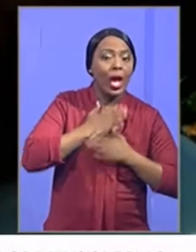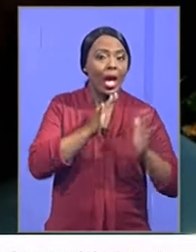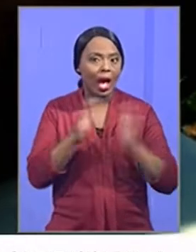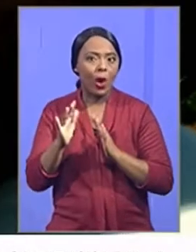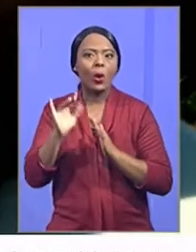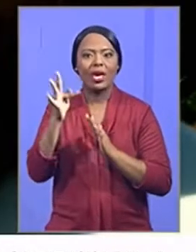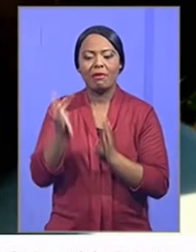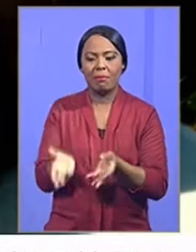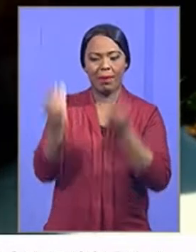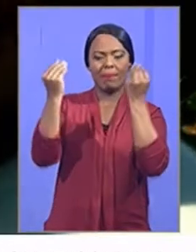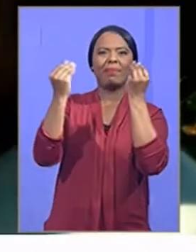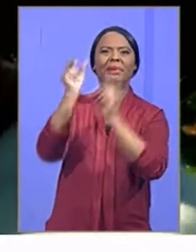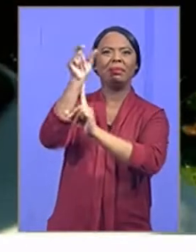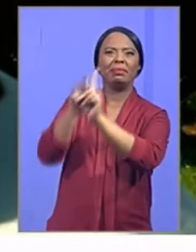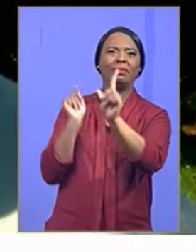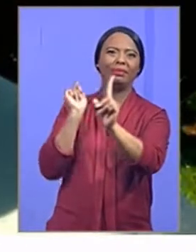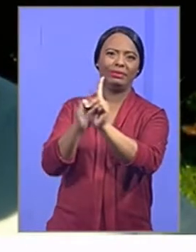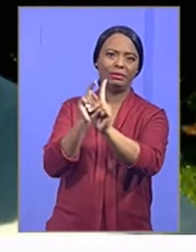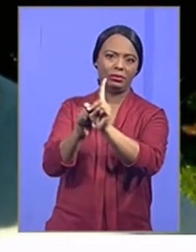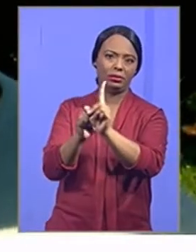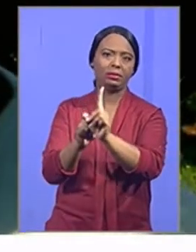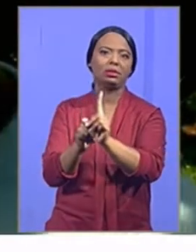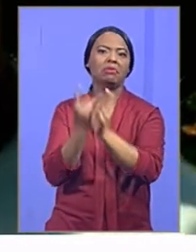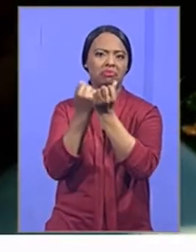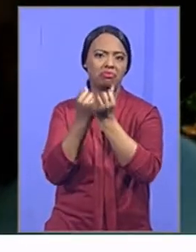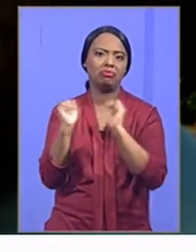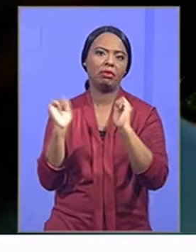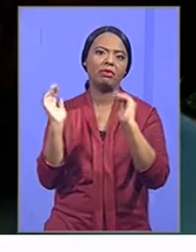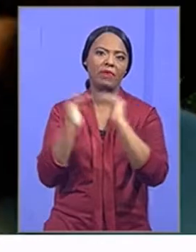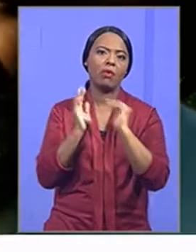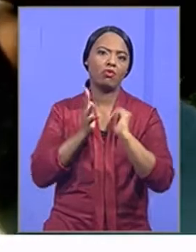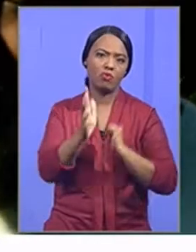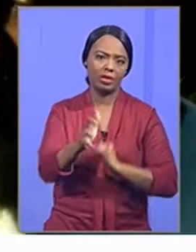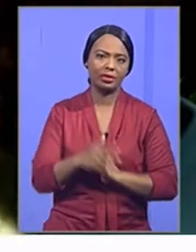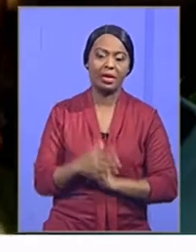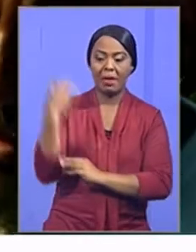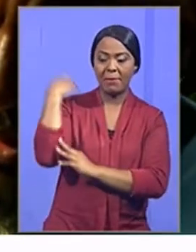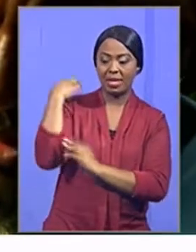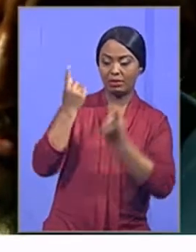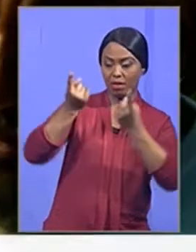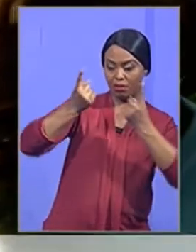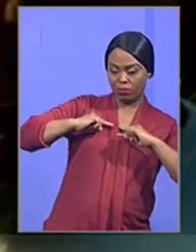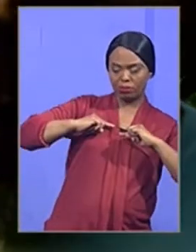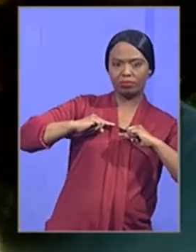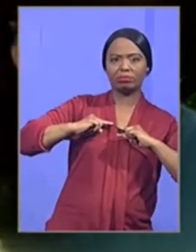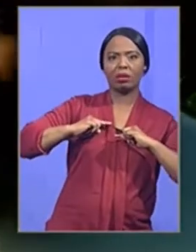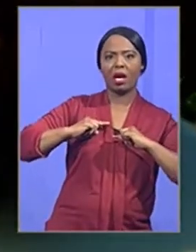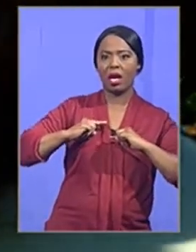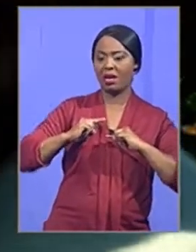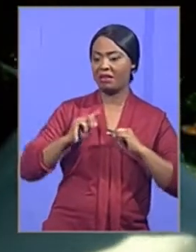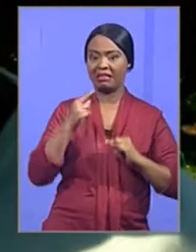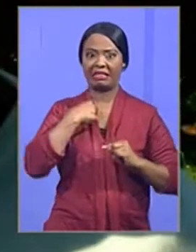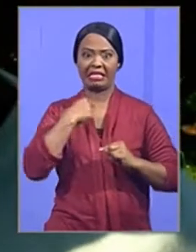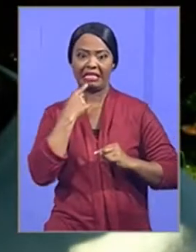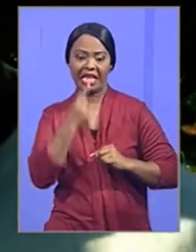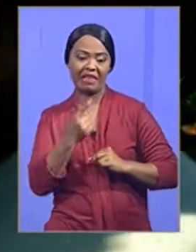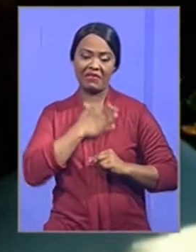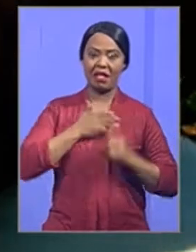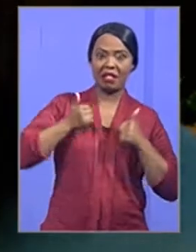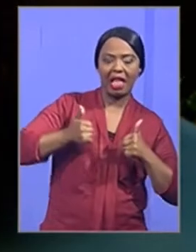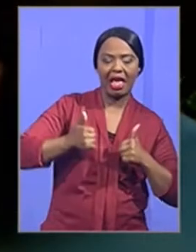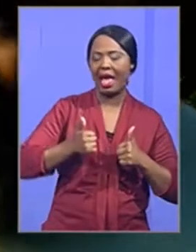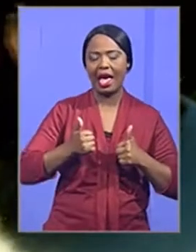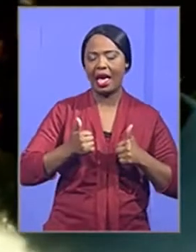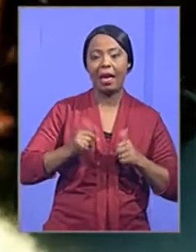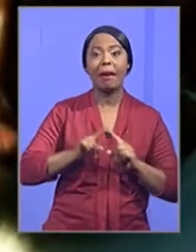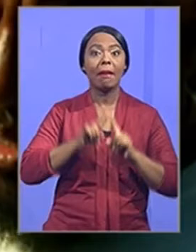say for a minister being here will make a difference. As a family, we can't say. But we're